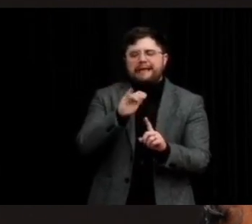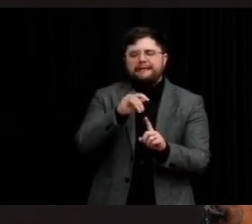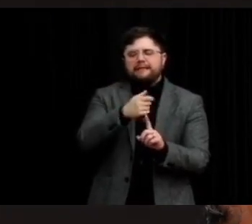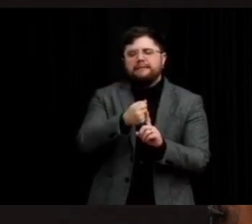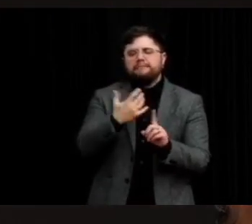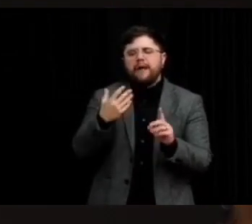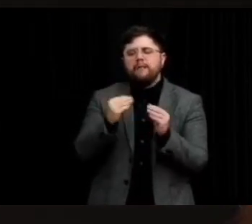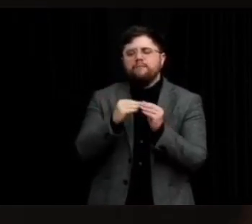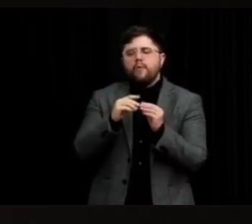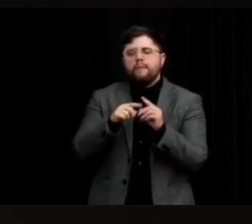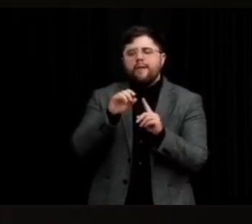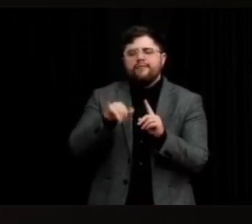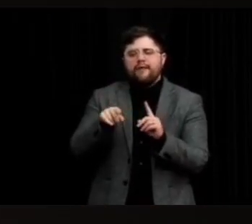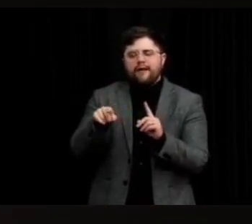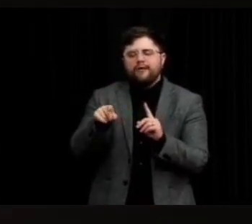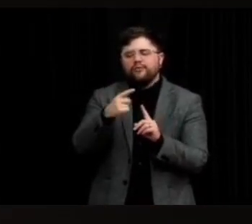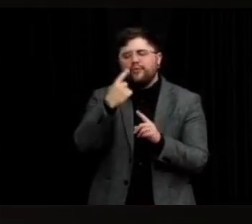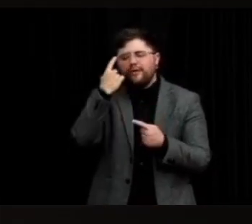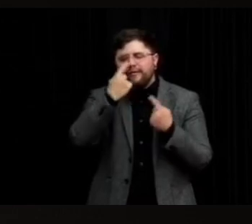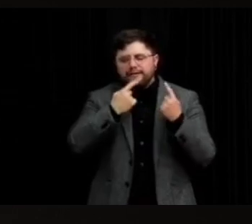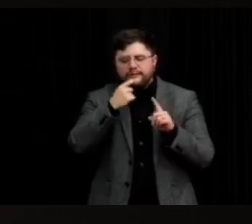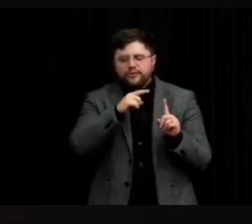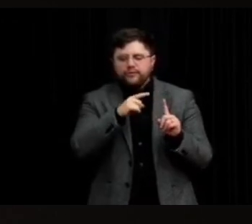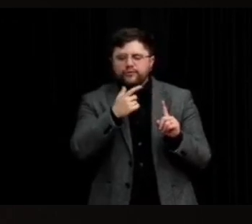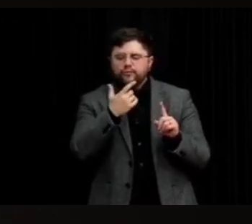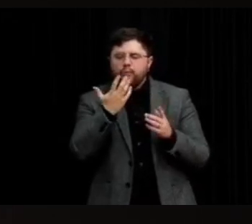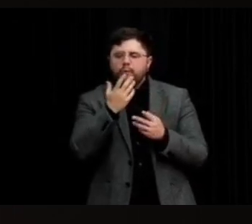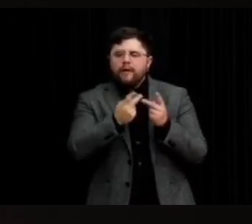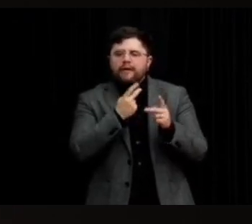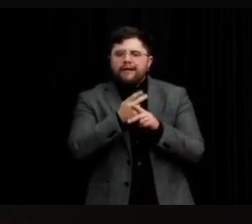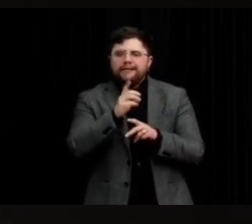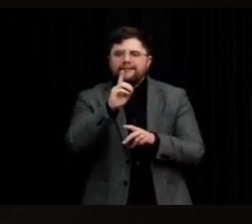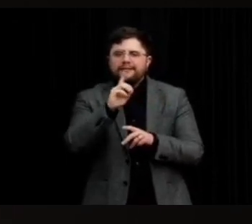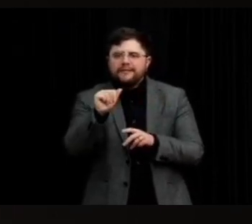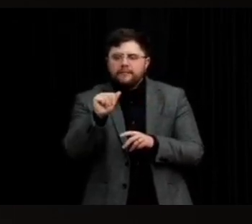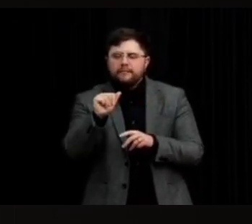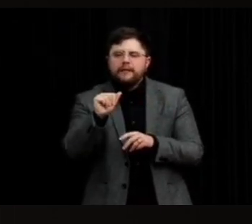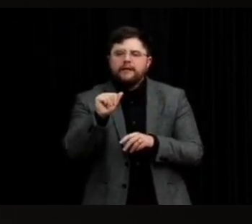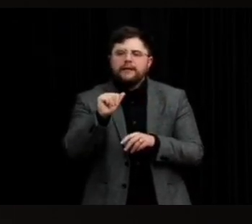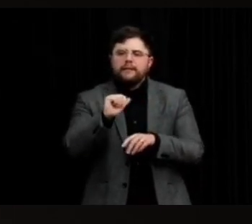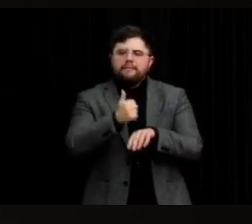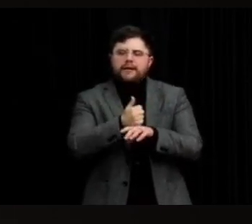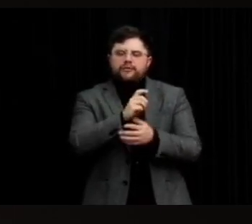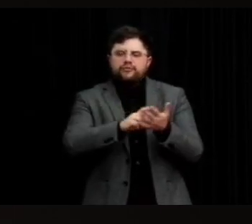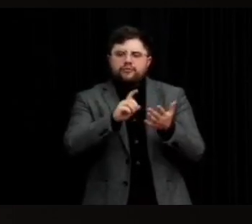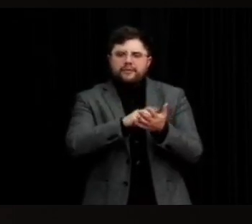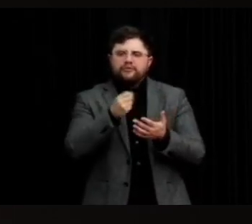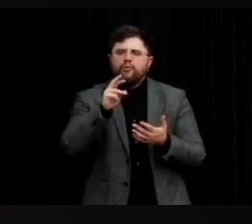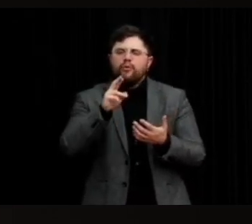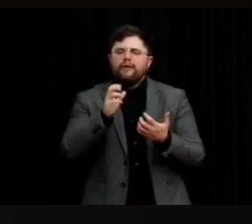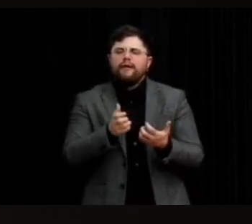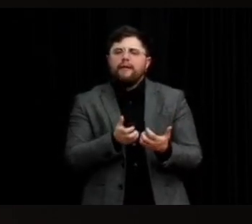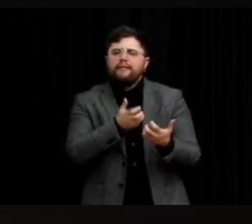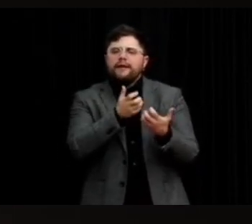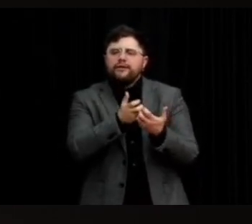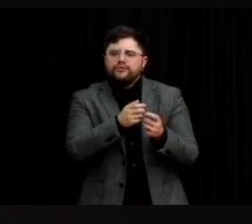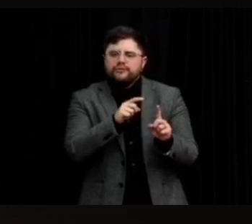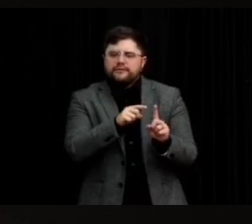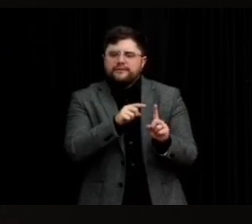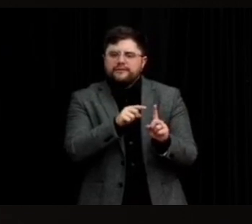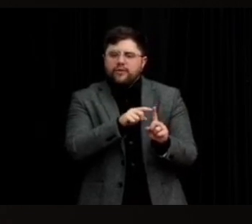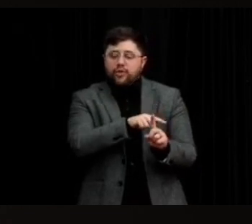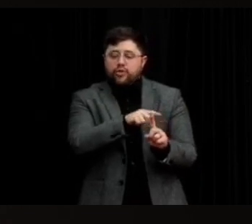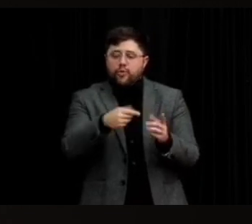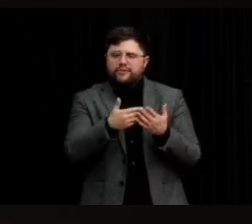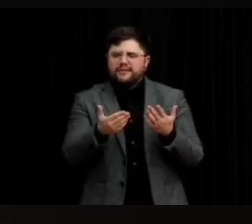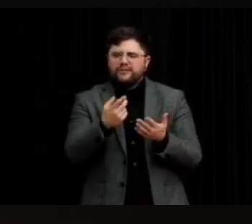but thinking about what forms of disability-based discrimination or accommodations issues